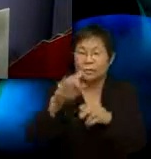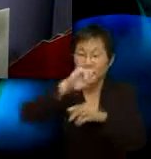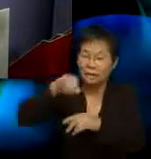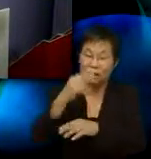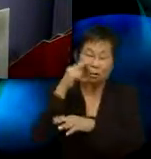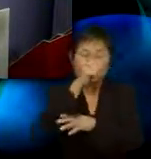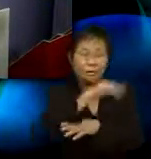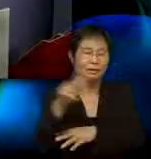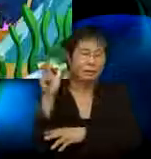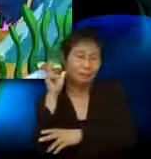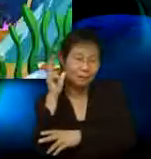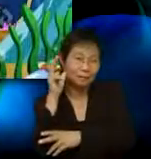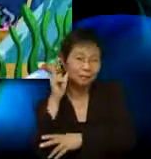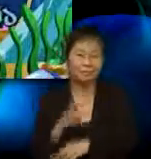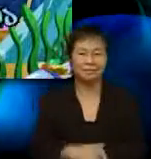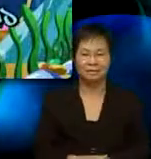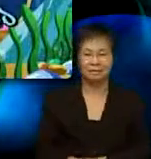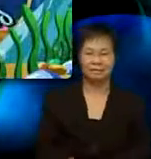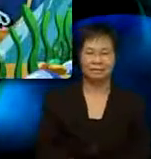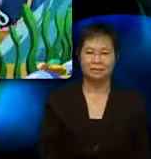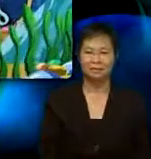watch and listen.